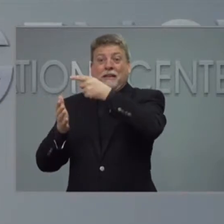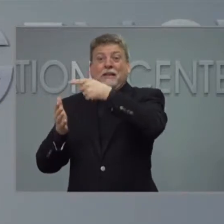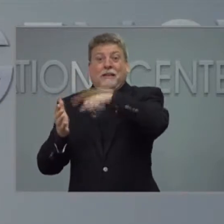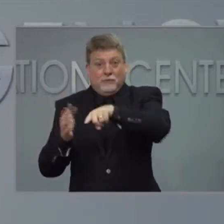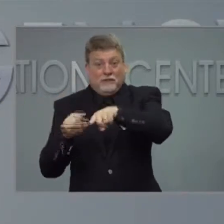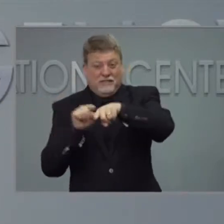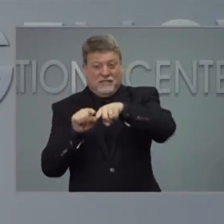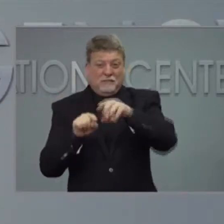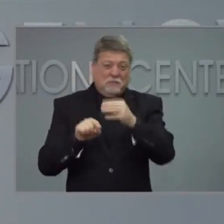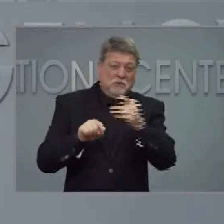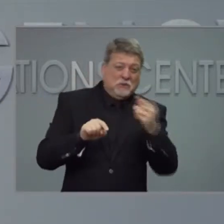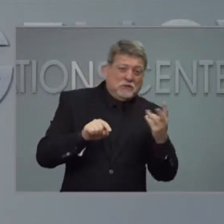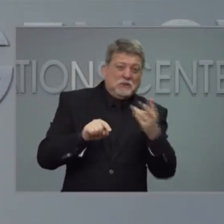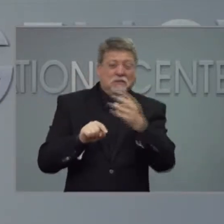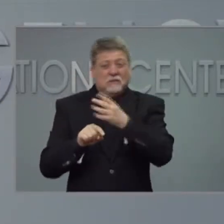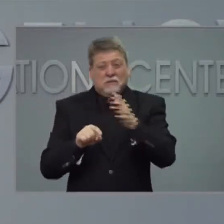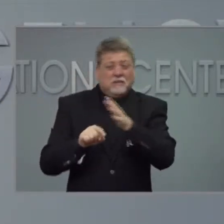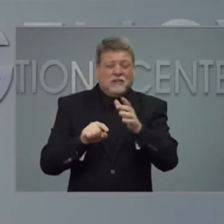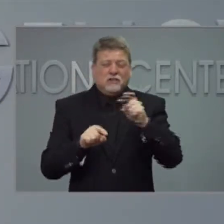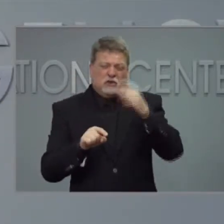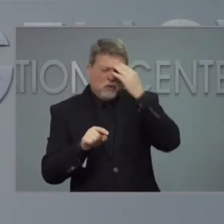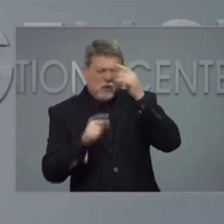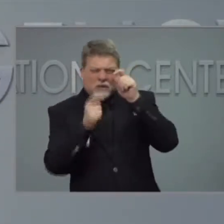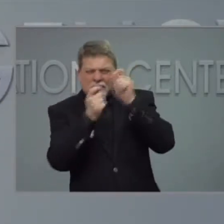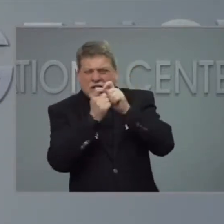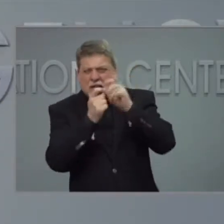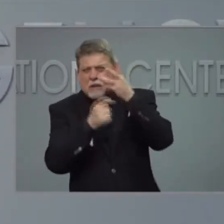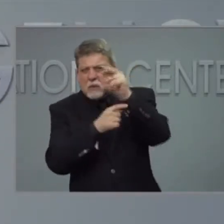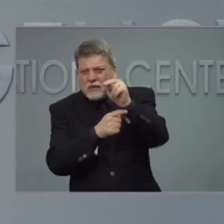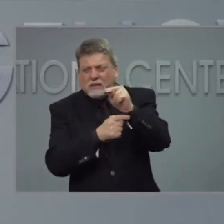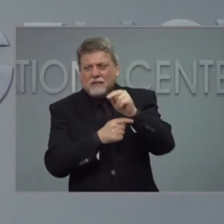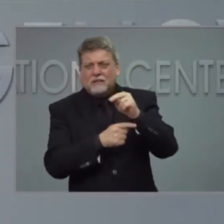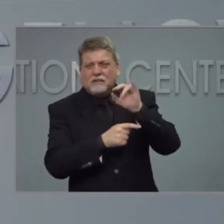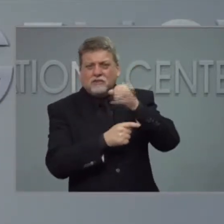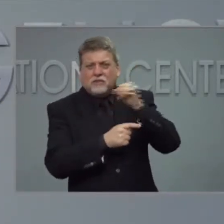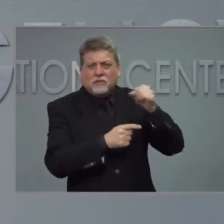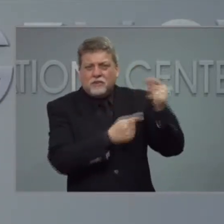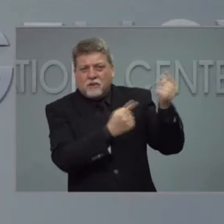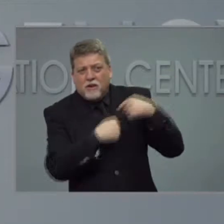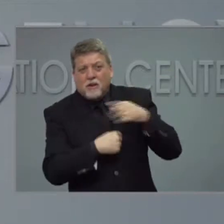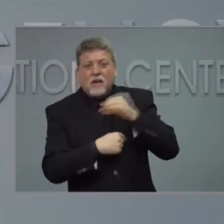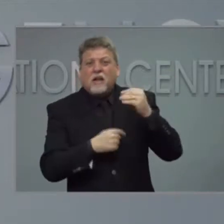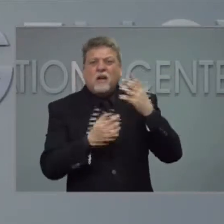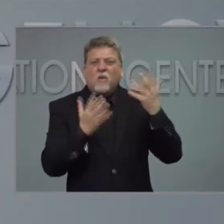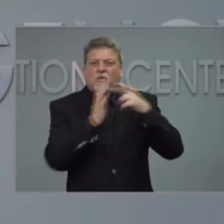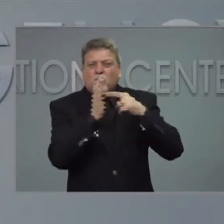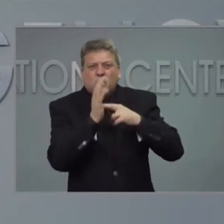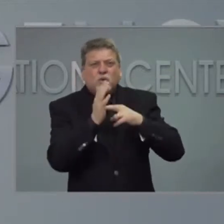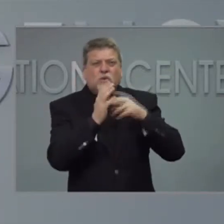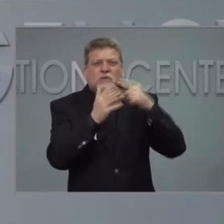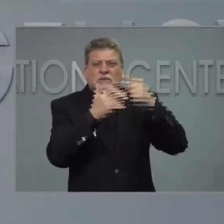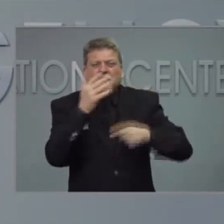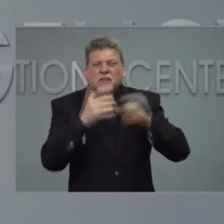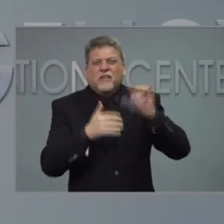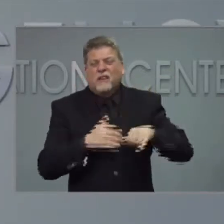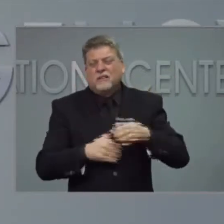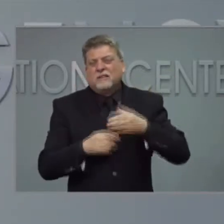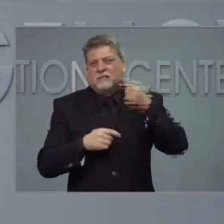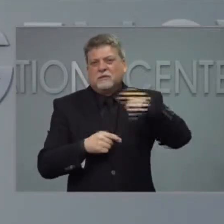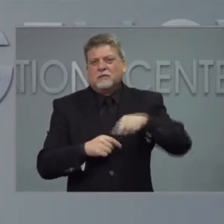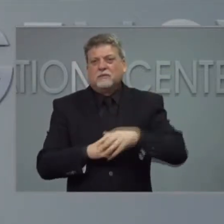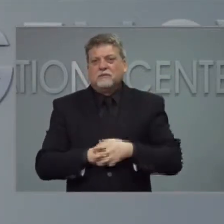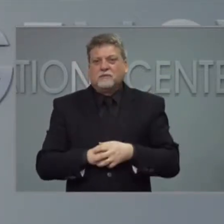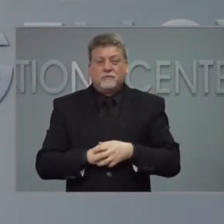we will have more sure timelines as well as any parameters for the use of this vaccine. Thanks. Can you take the